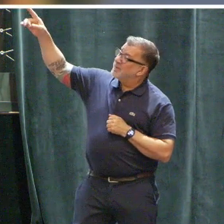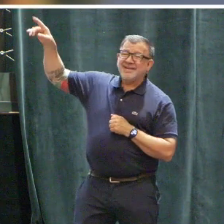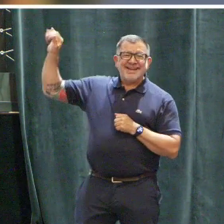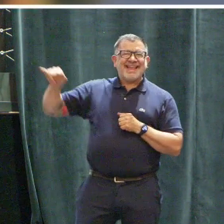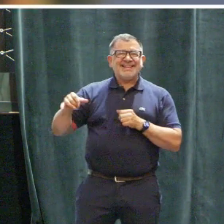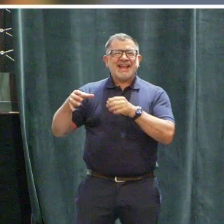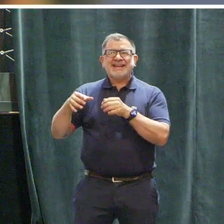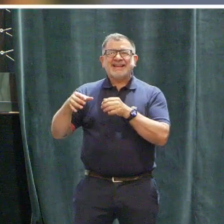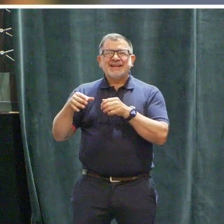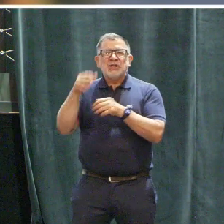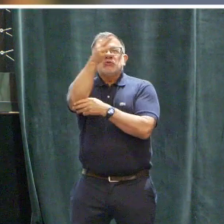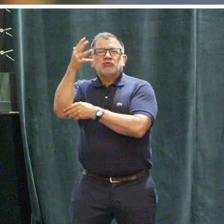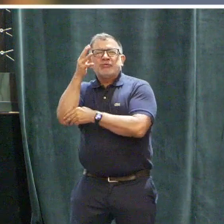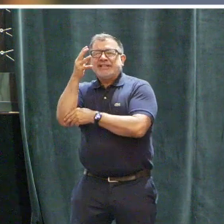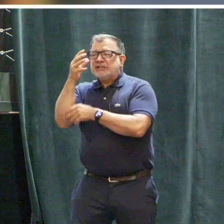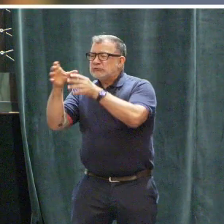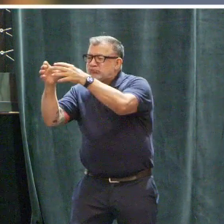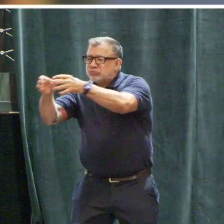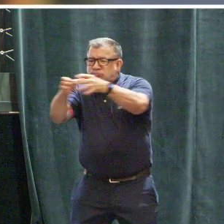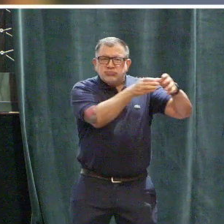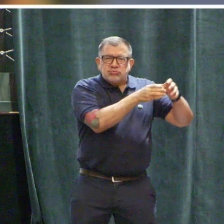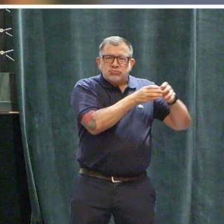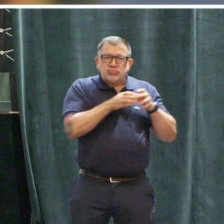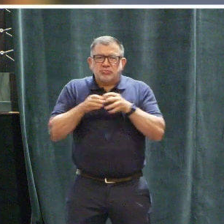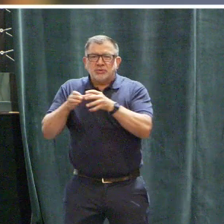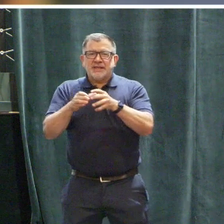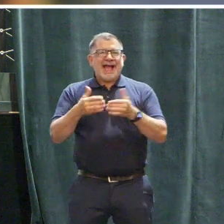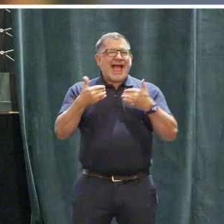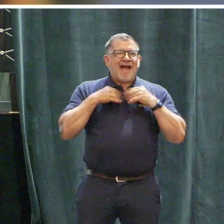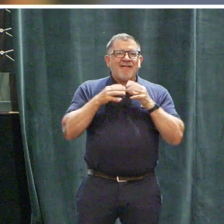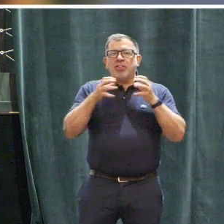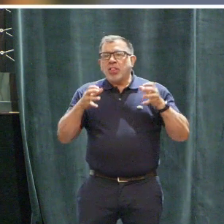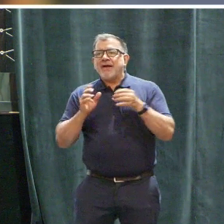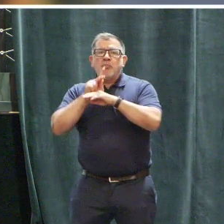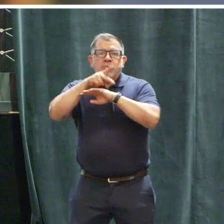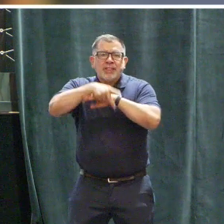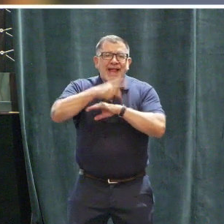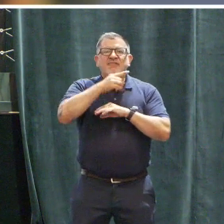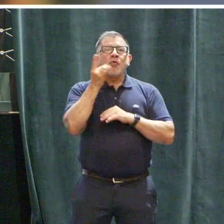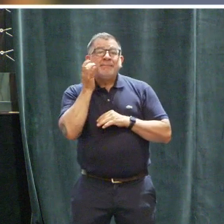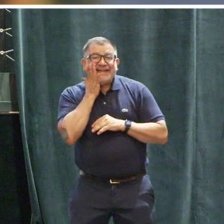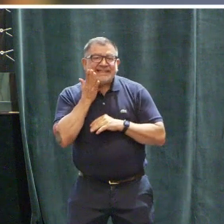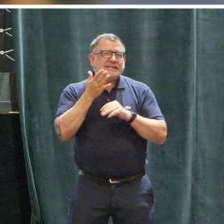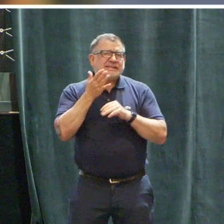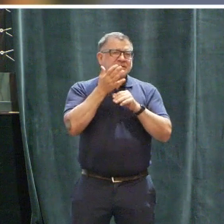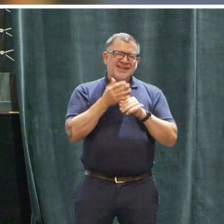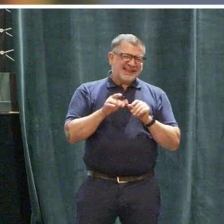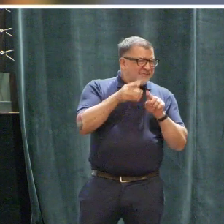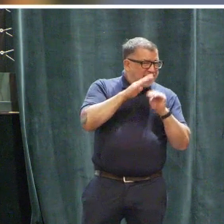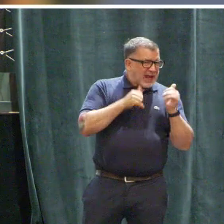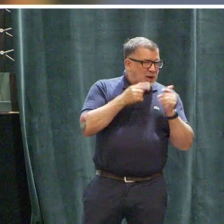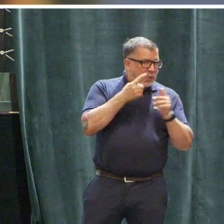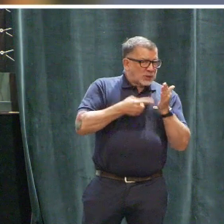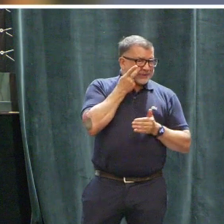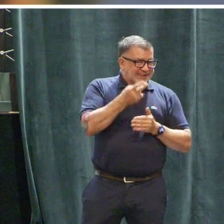organic clumps of trees with a lot of understory and a lot of pollinator plants that are a little bit different from what you see there today, right? Like what you see